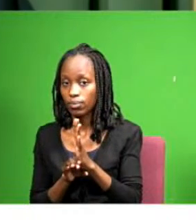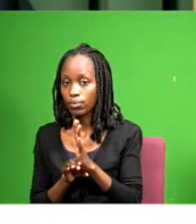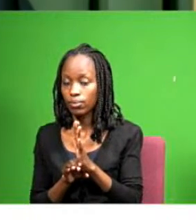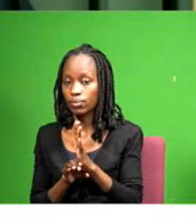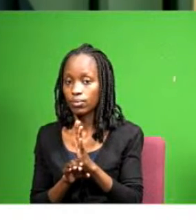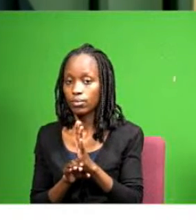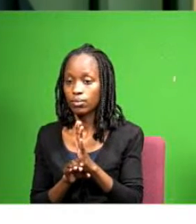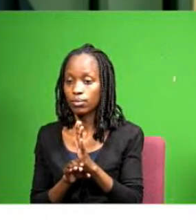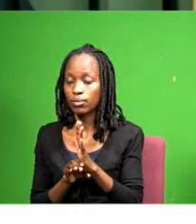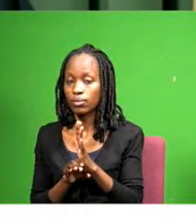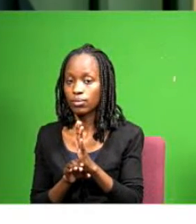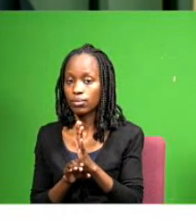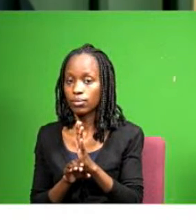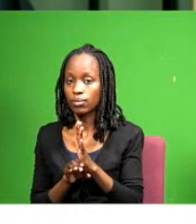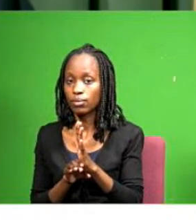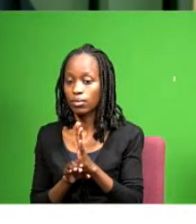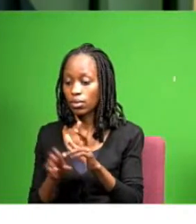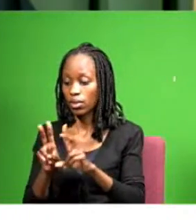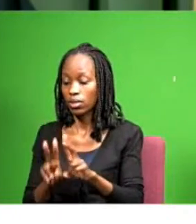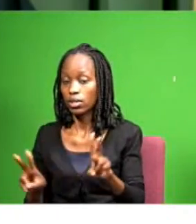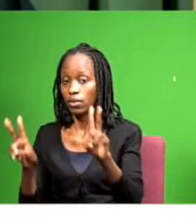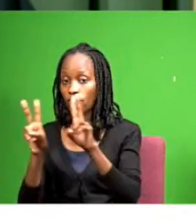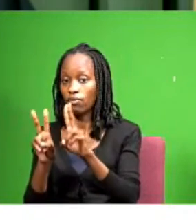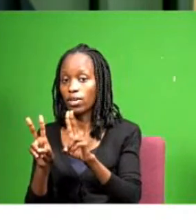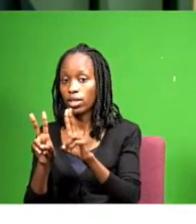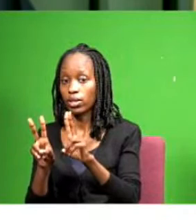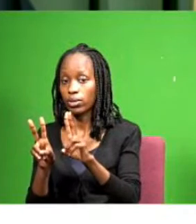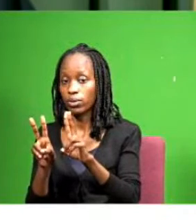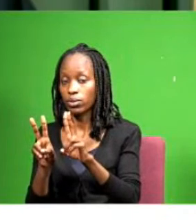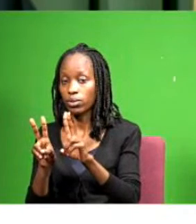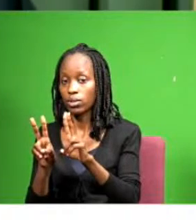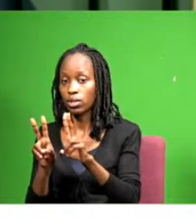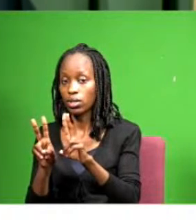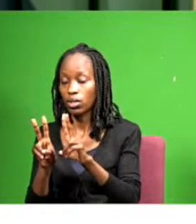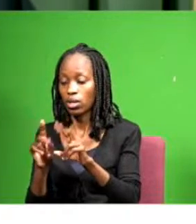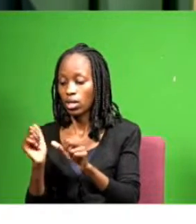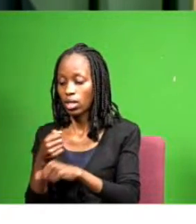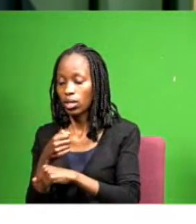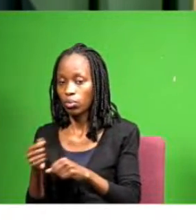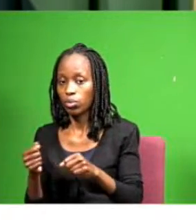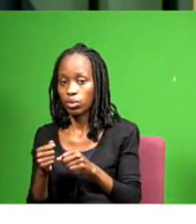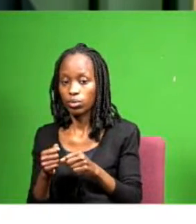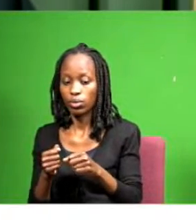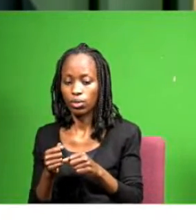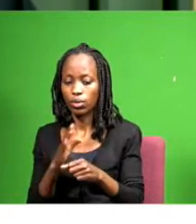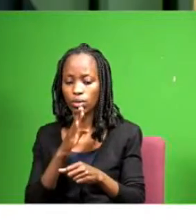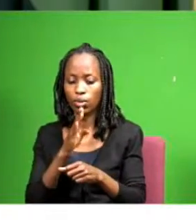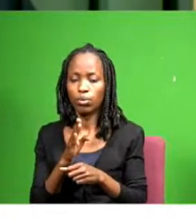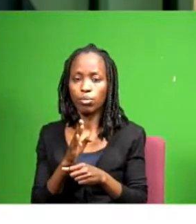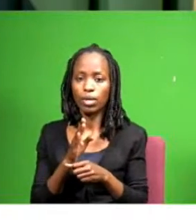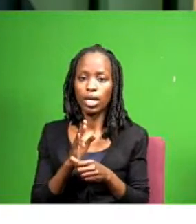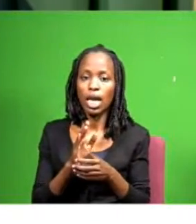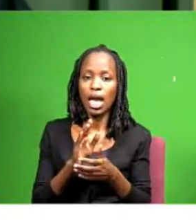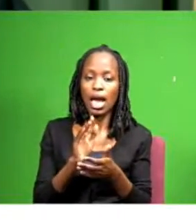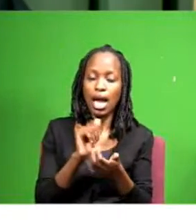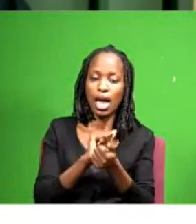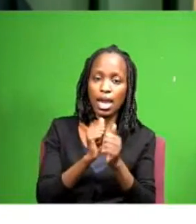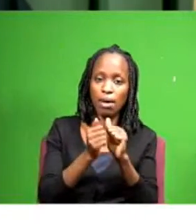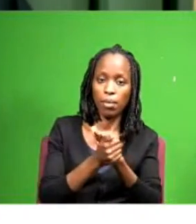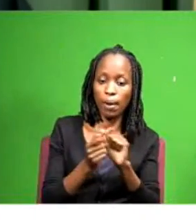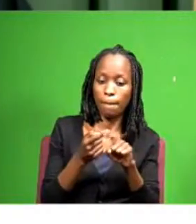the Constitution's fundamental values, norms, and institutions cannot pass as an amendment. It is in the nature